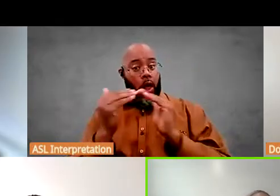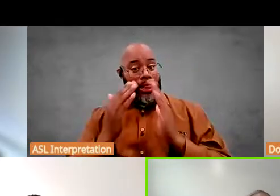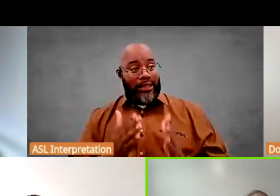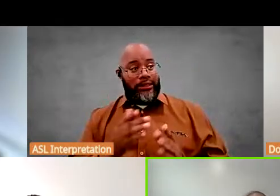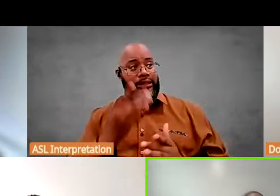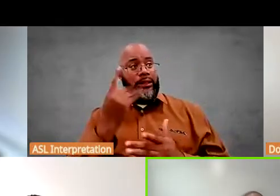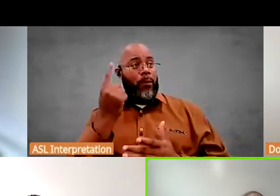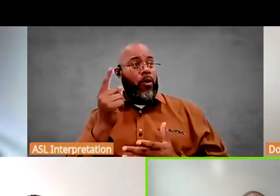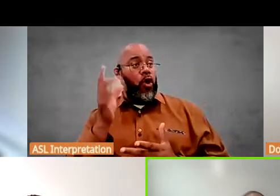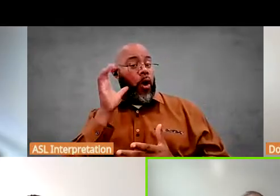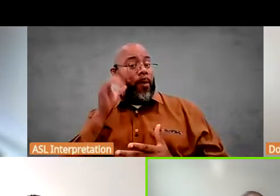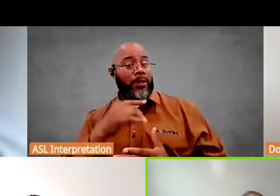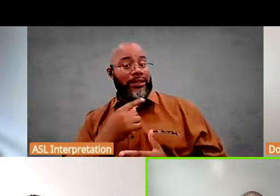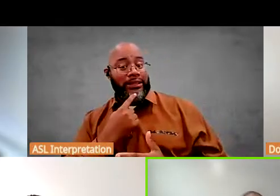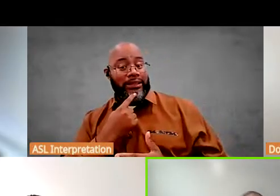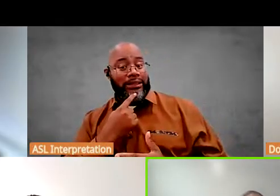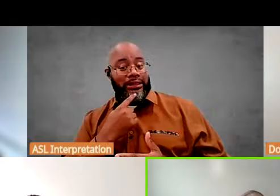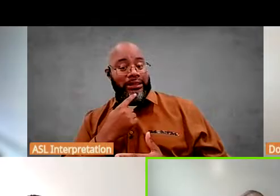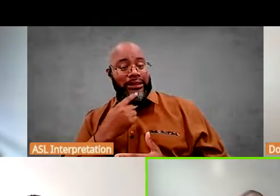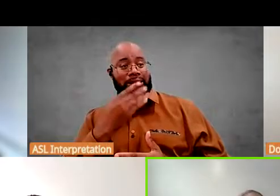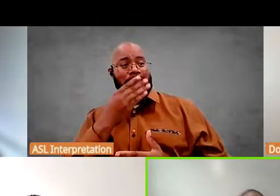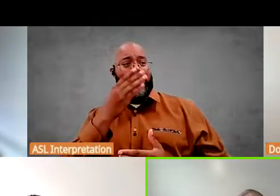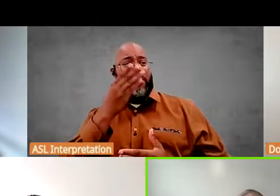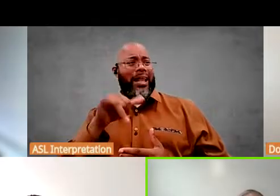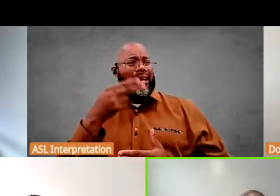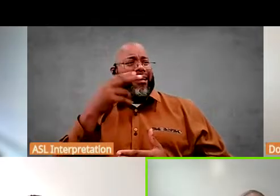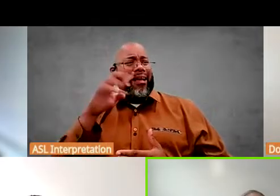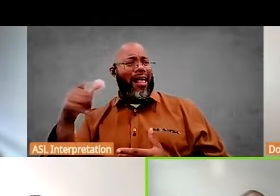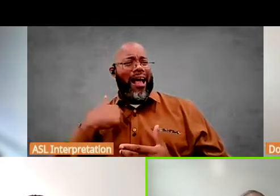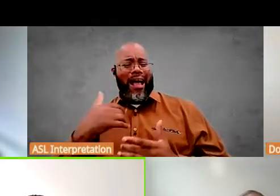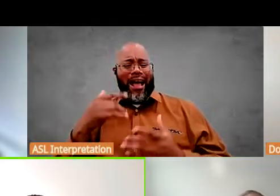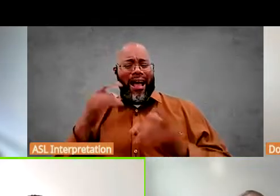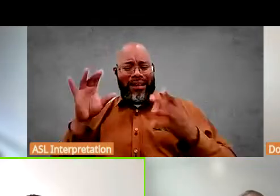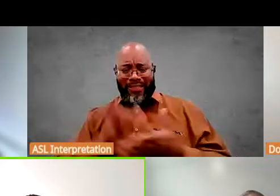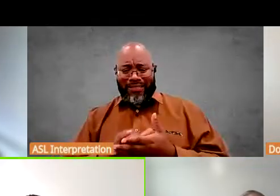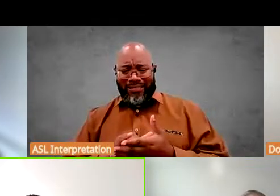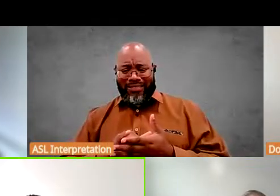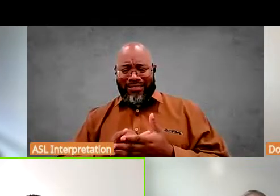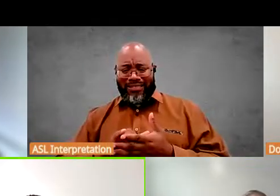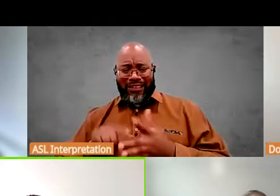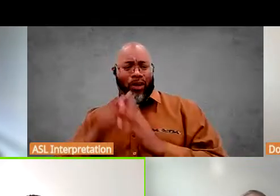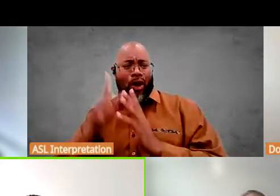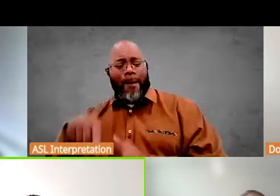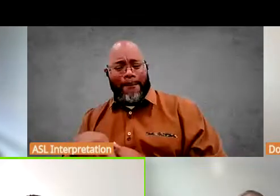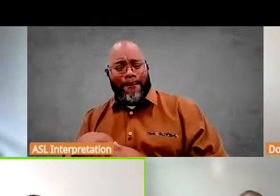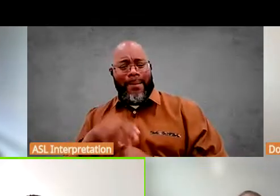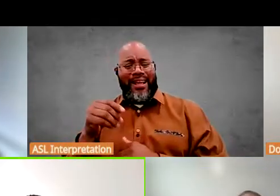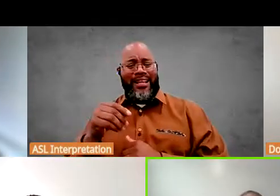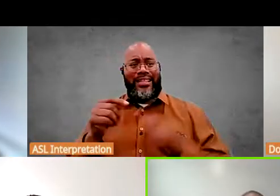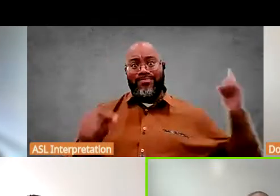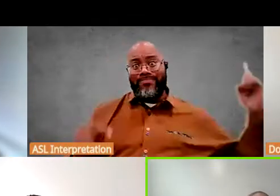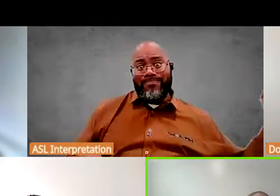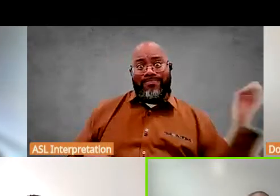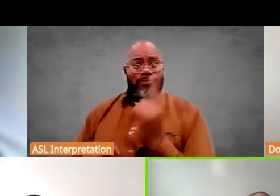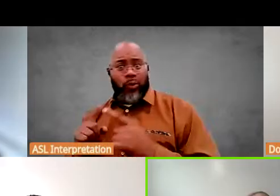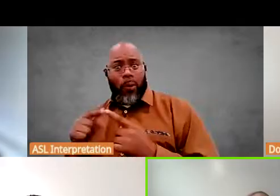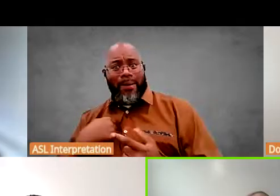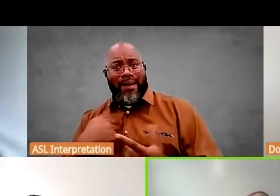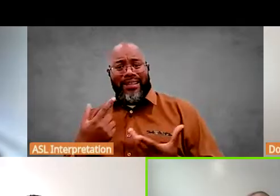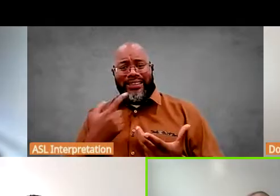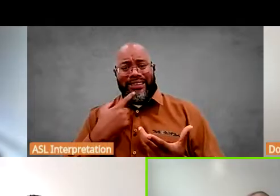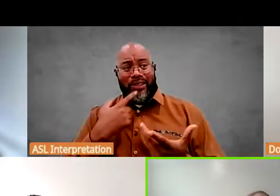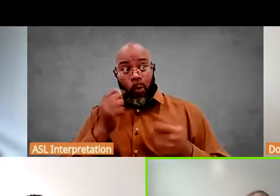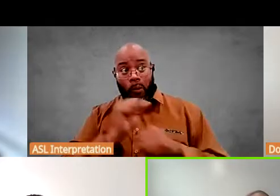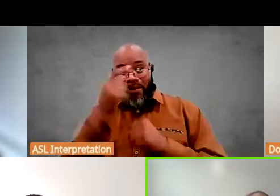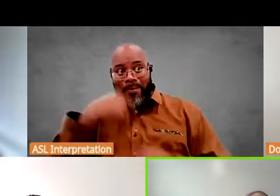overheard me saying, "Bloody hell, I hate this startup." And they literally beelined towards me and were like, "Do you want to work for